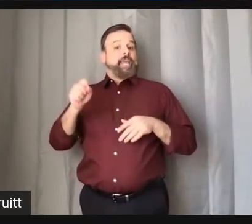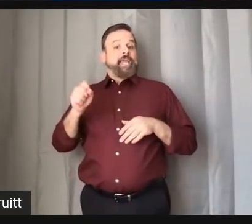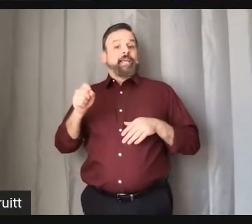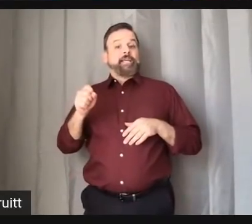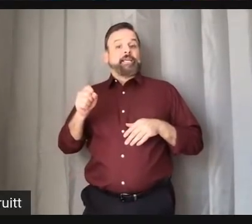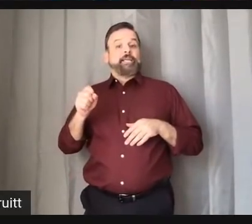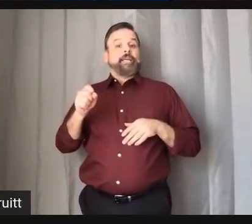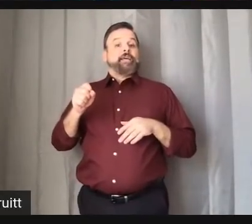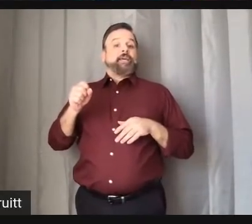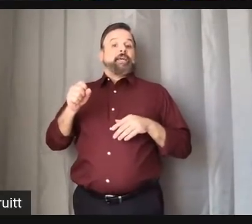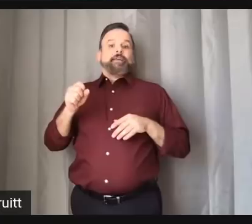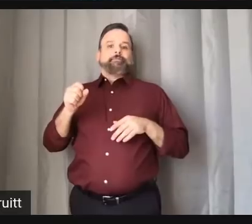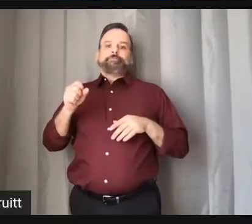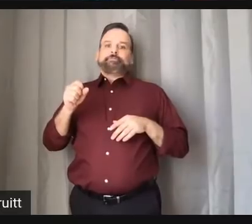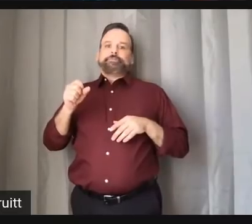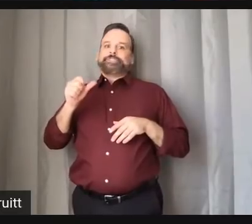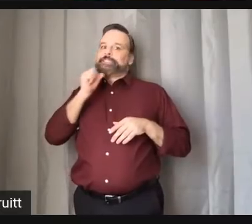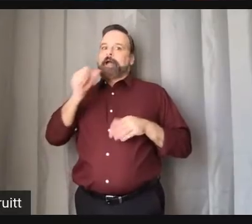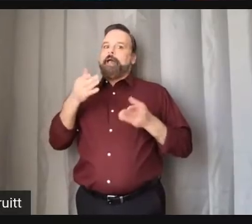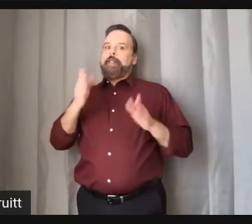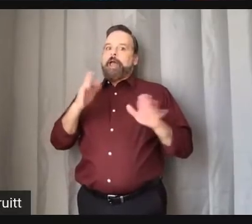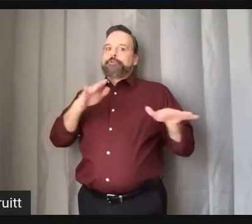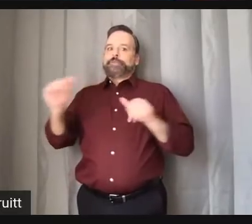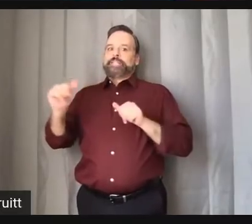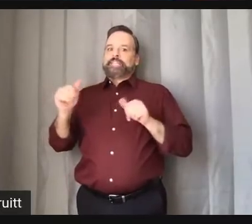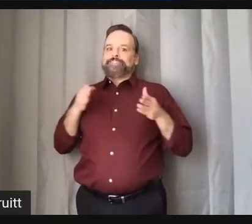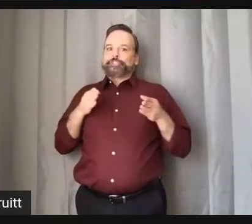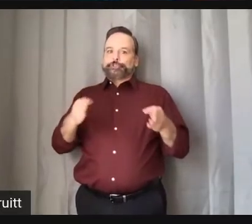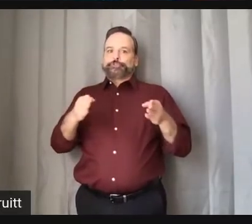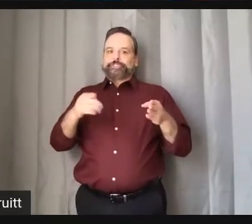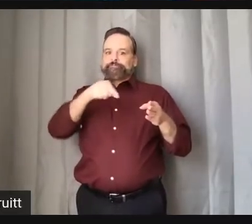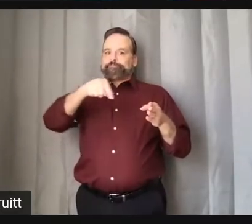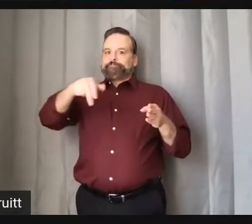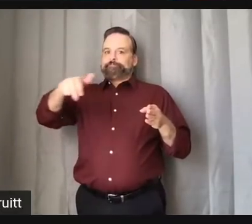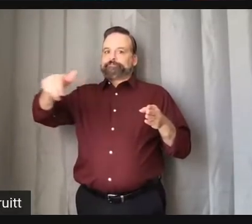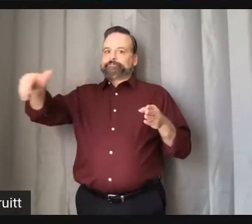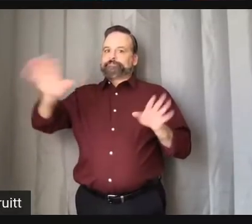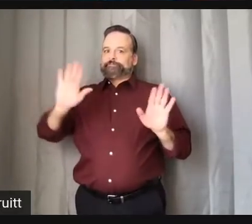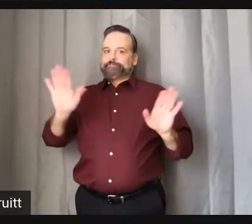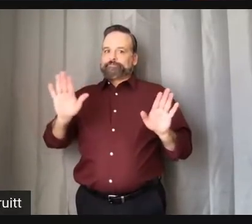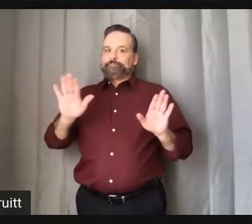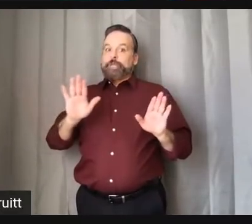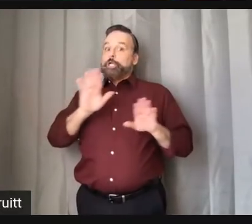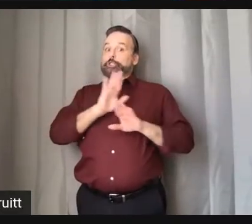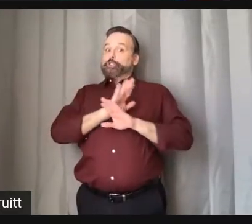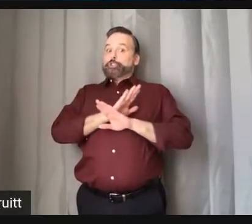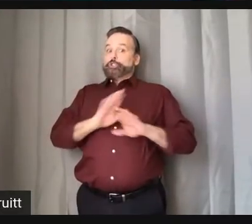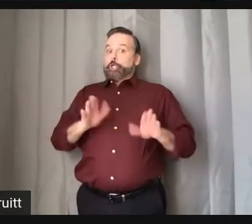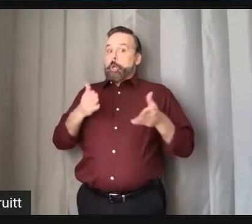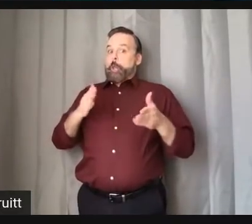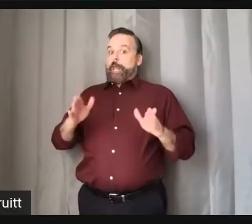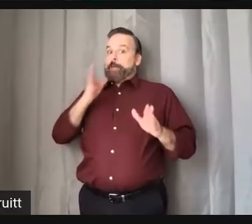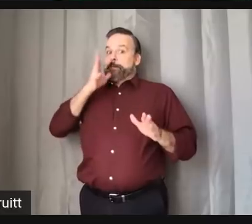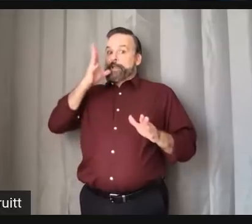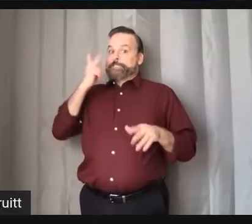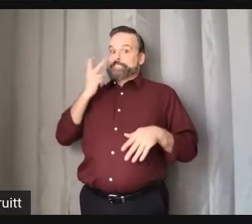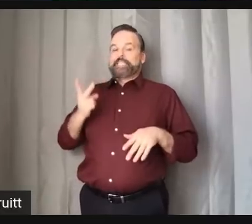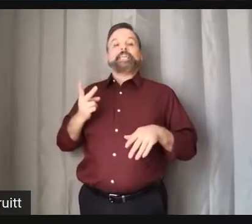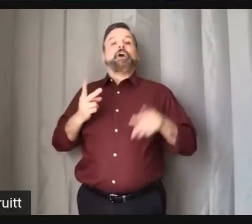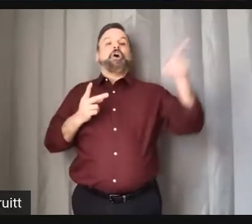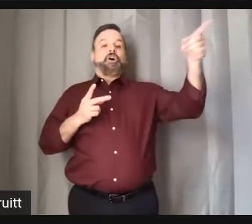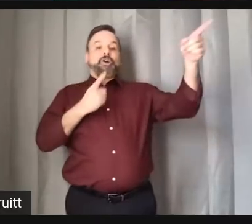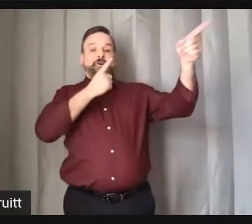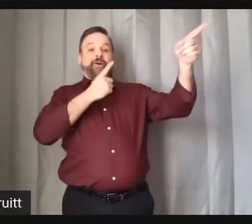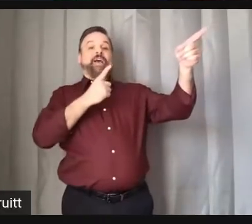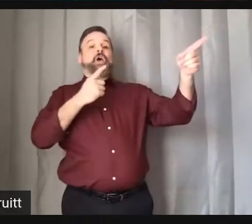There was no leaving that block at all. Mm-hmm. Don't get caught. Relatable. We had a